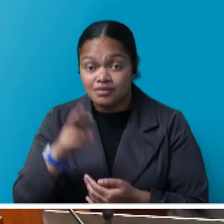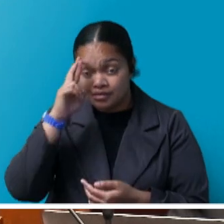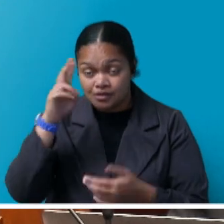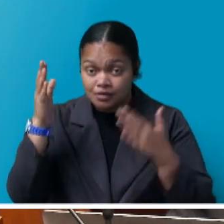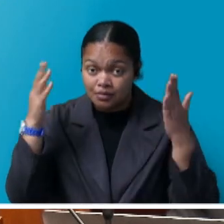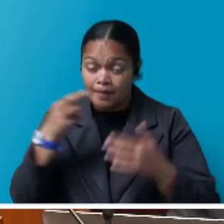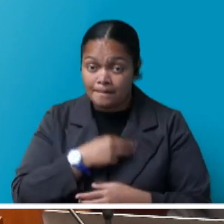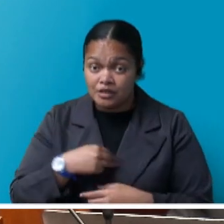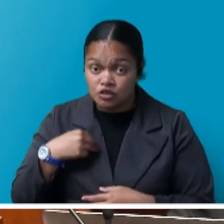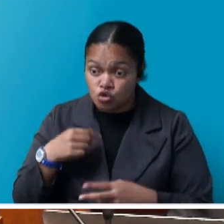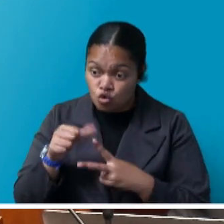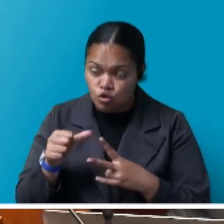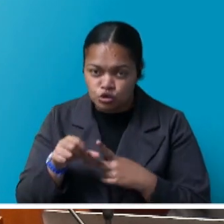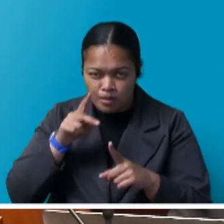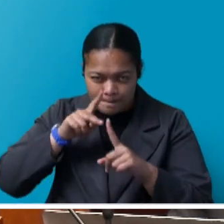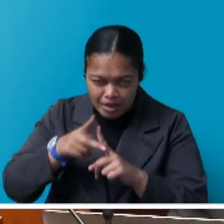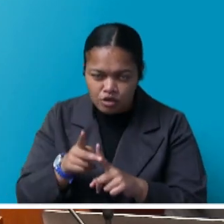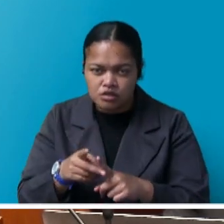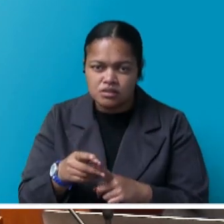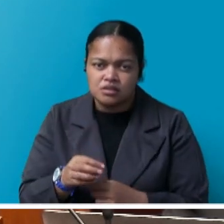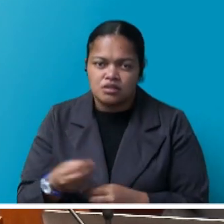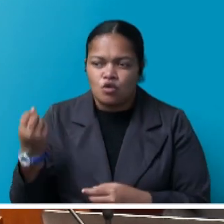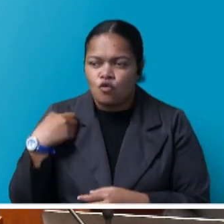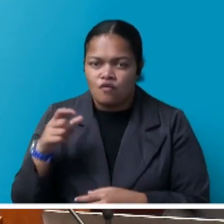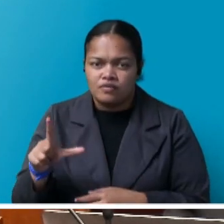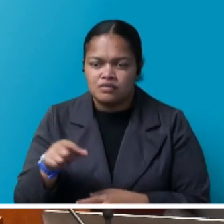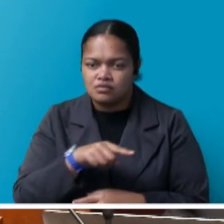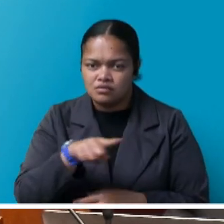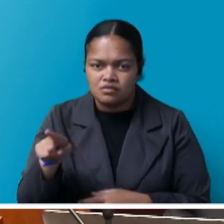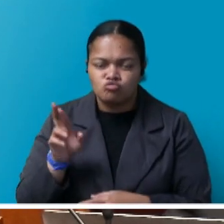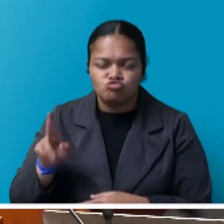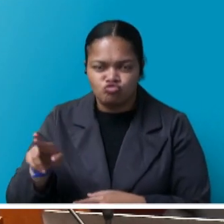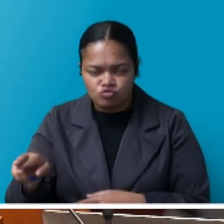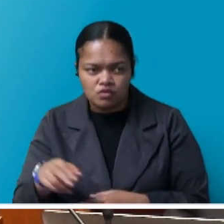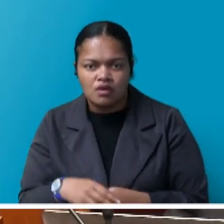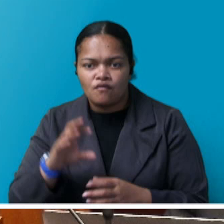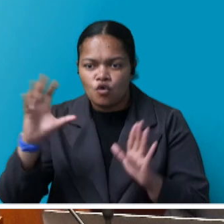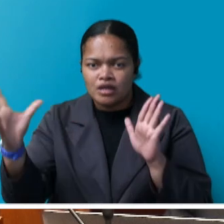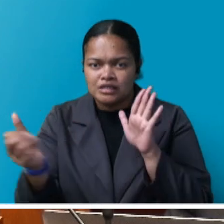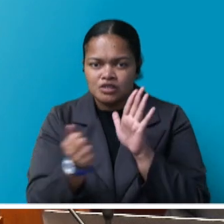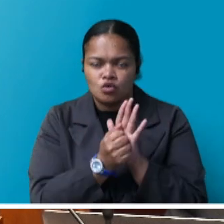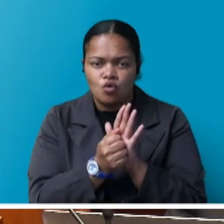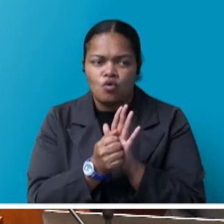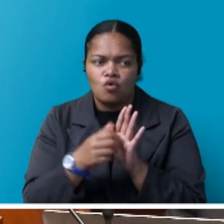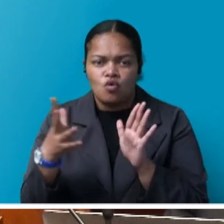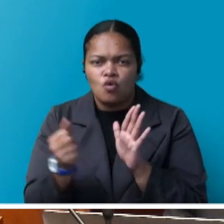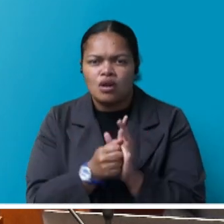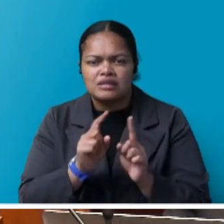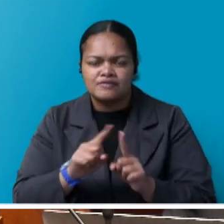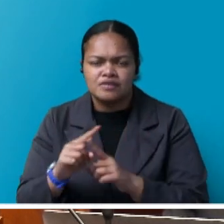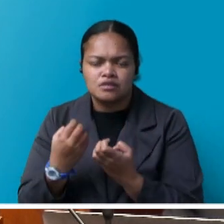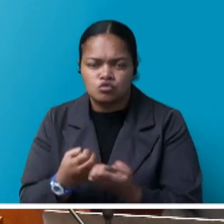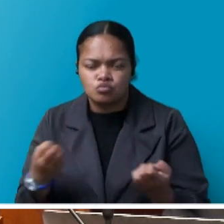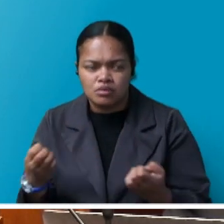Ministry is also prioritizing its officers in rural and maritime areas with progressive installation of Starlink communication equipment before the